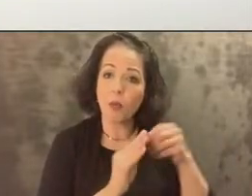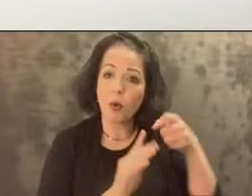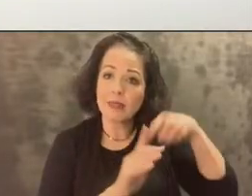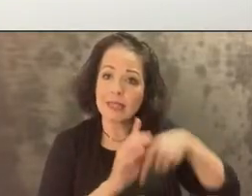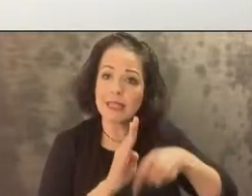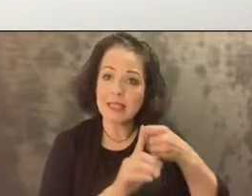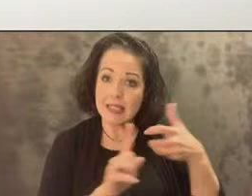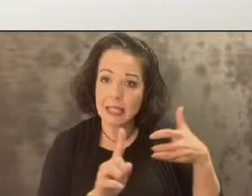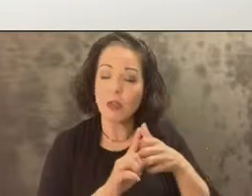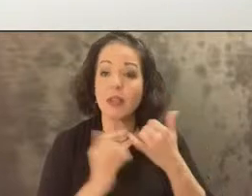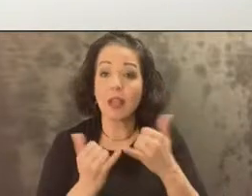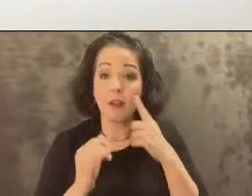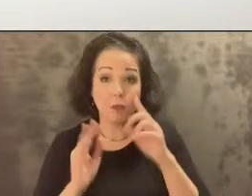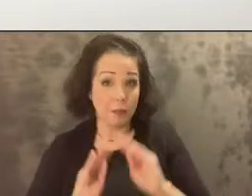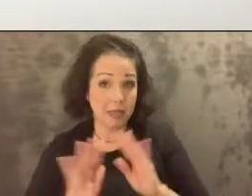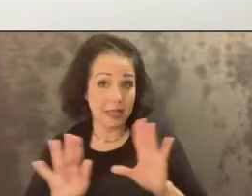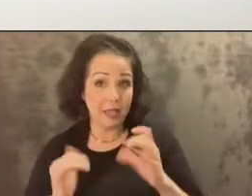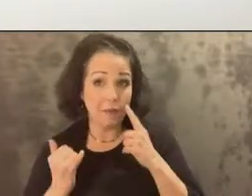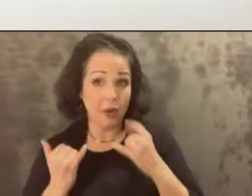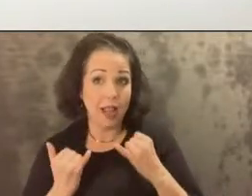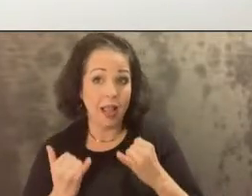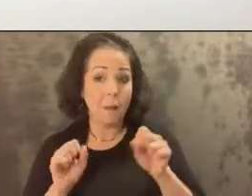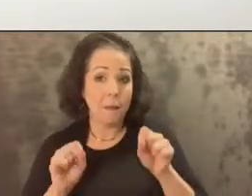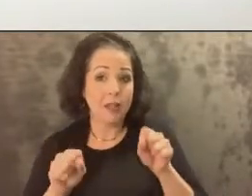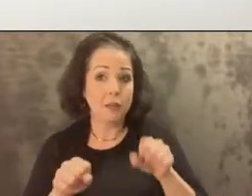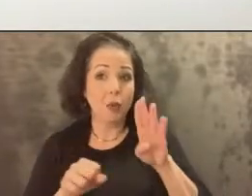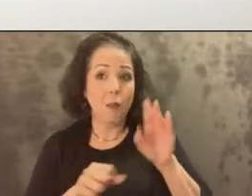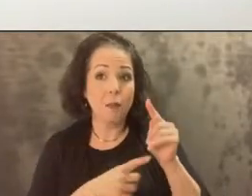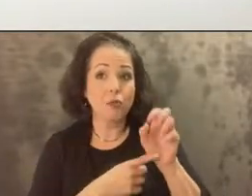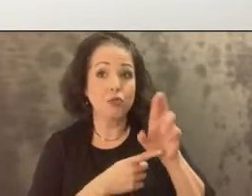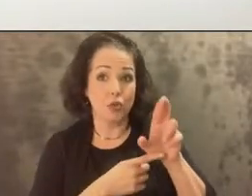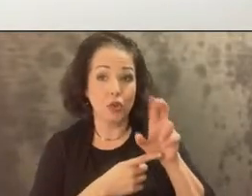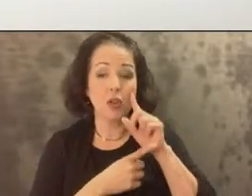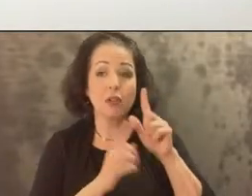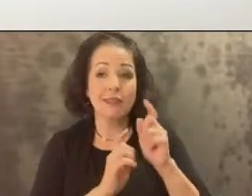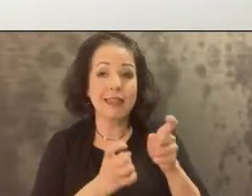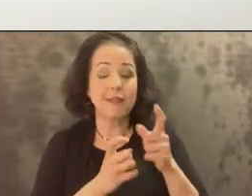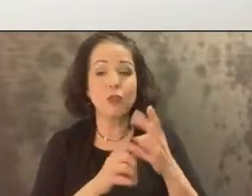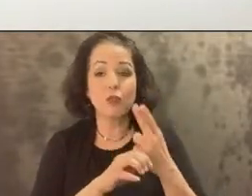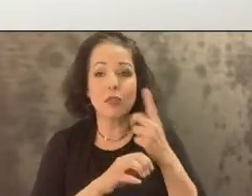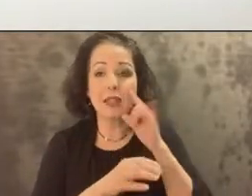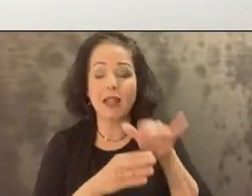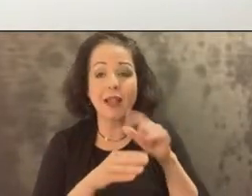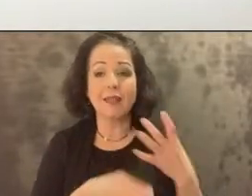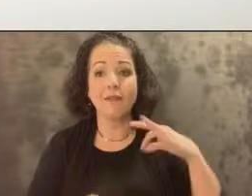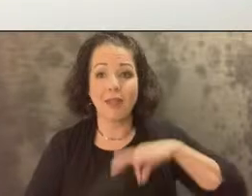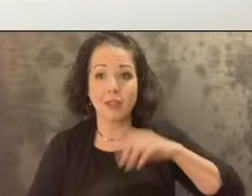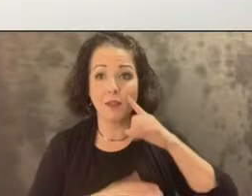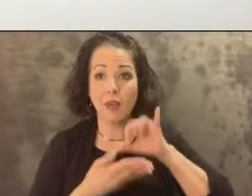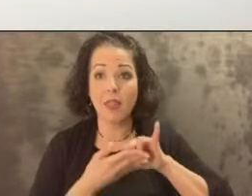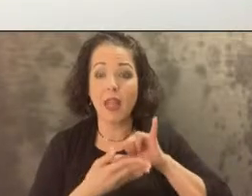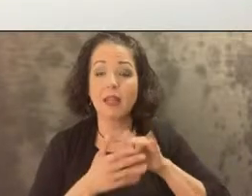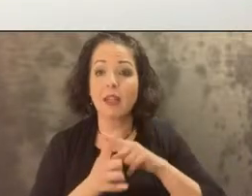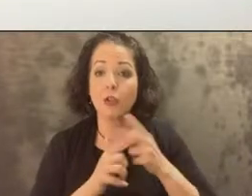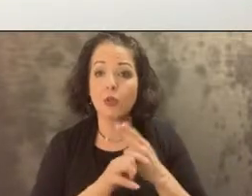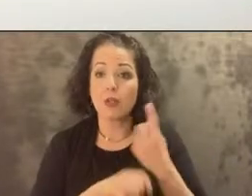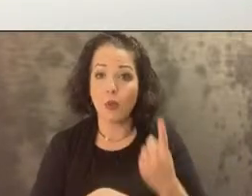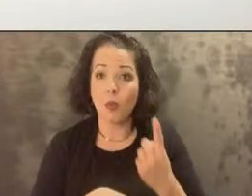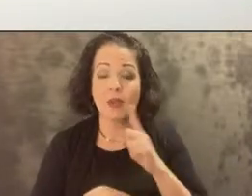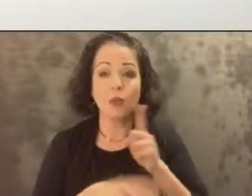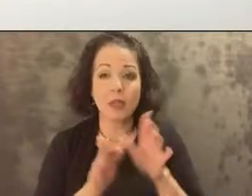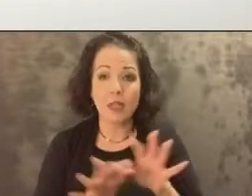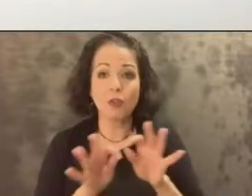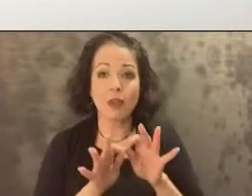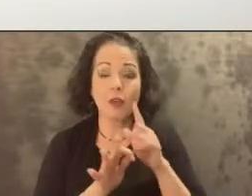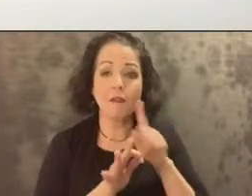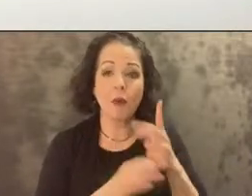to be clear, for now and for possible boosters, using any disadvantage index is vastly superior to using none, and using one is critical for both equity